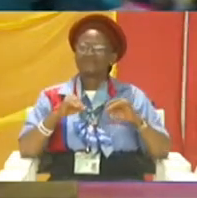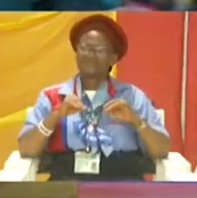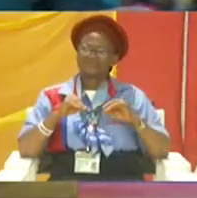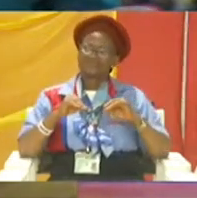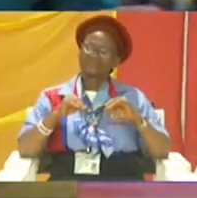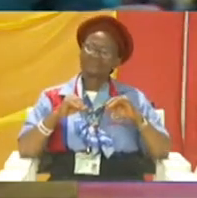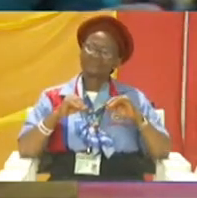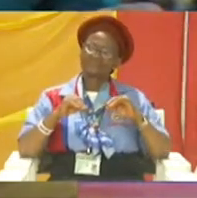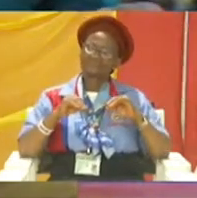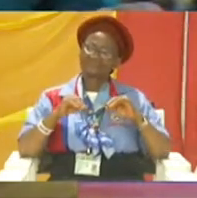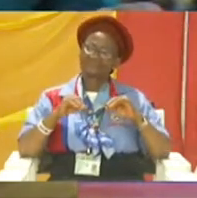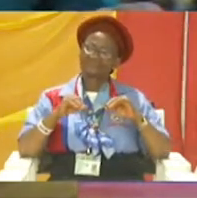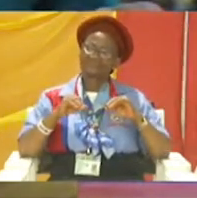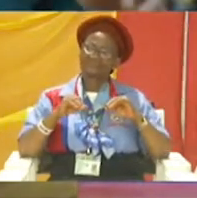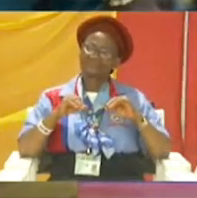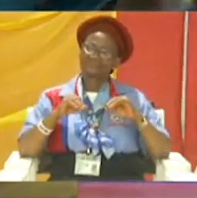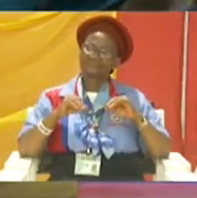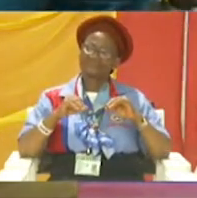leave him